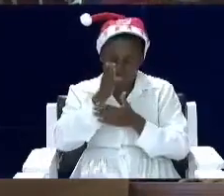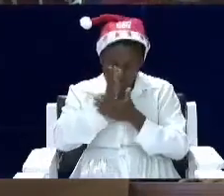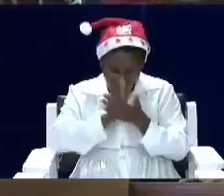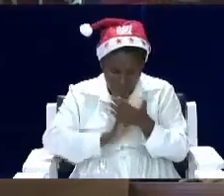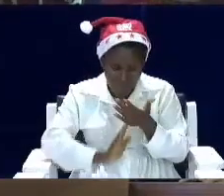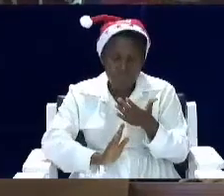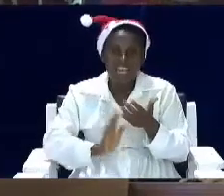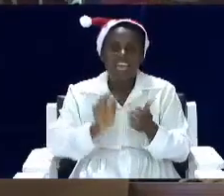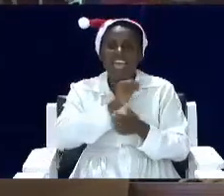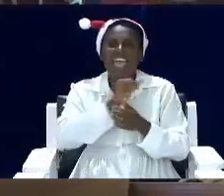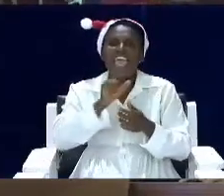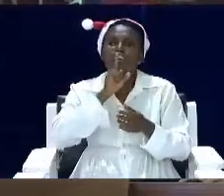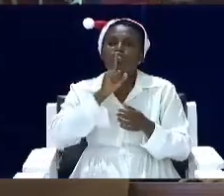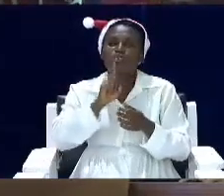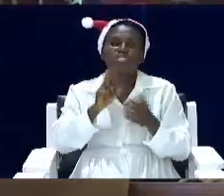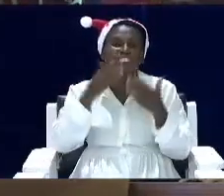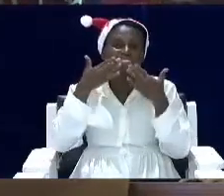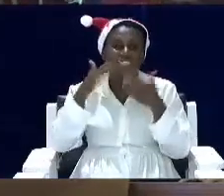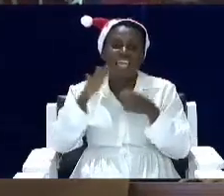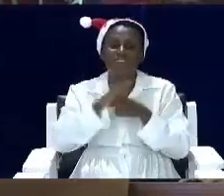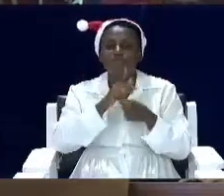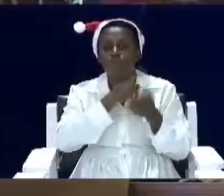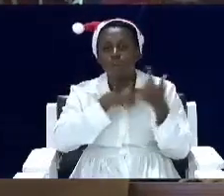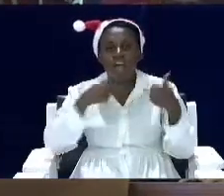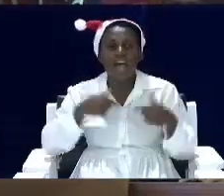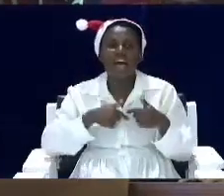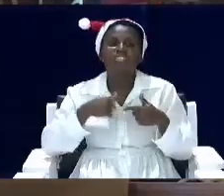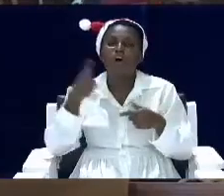A truly thankful heart bubbles with joy.